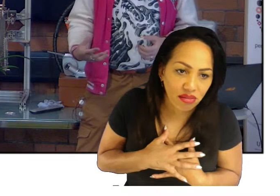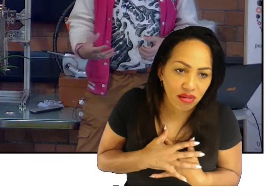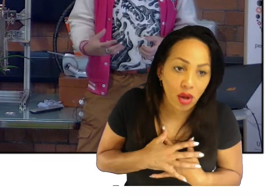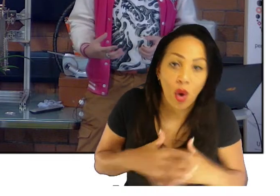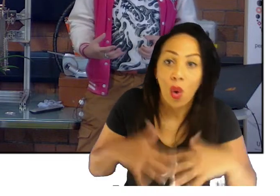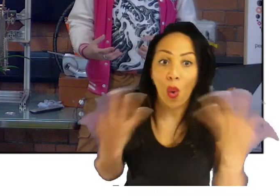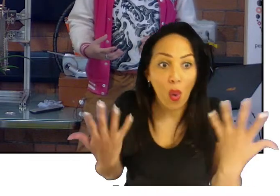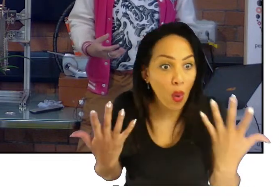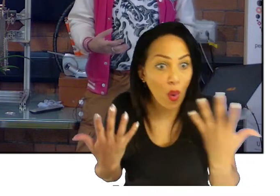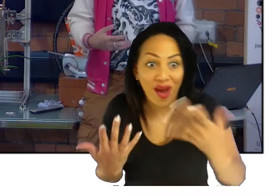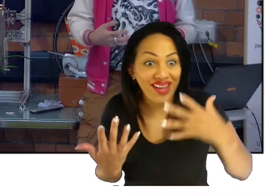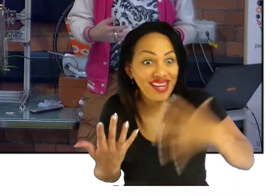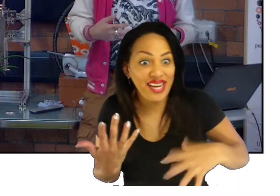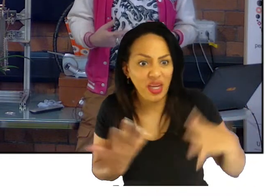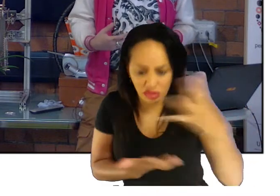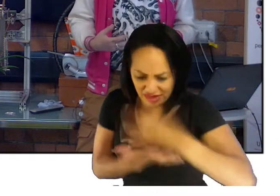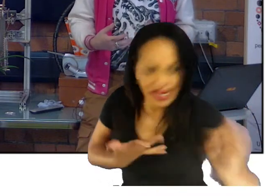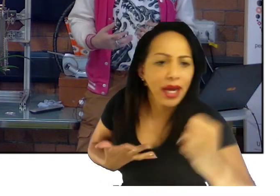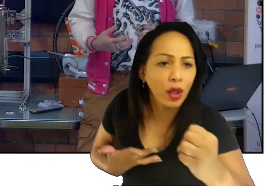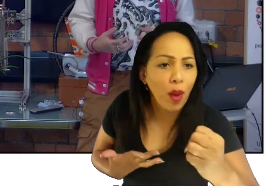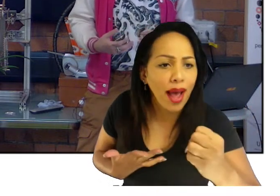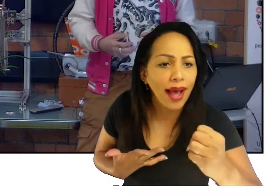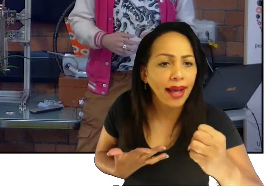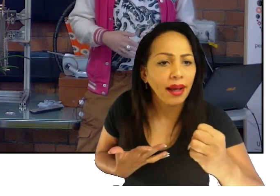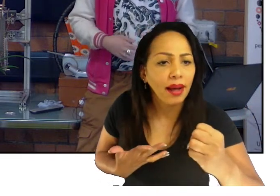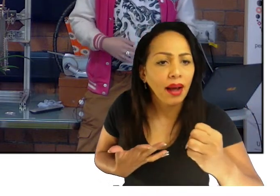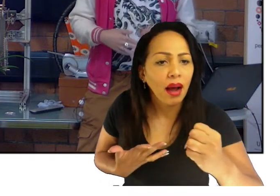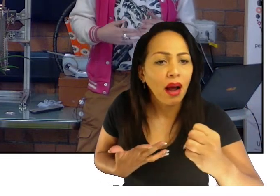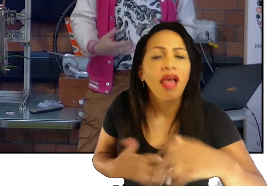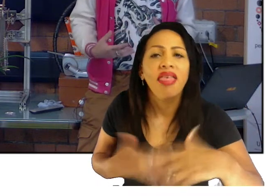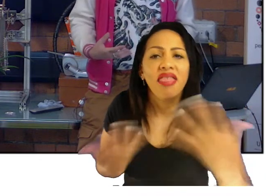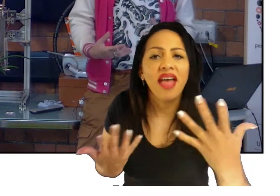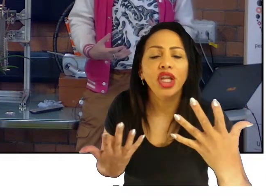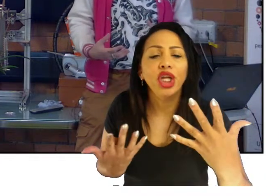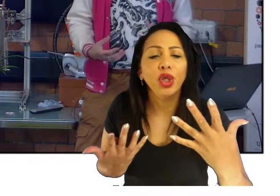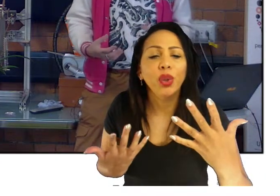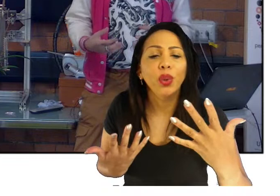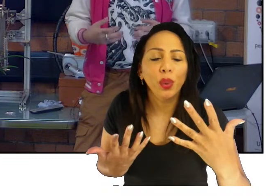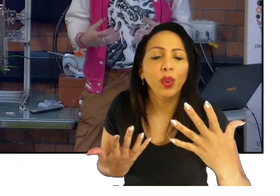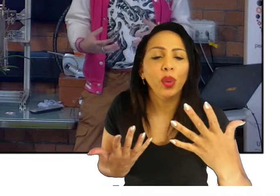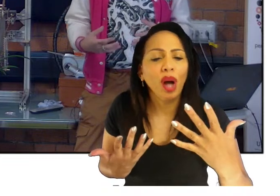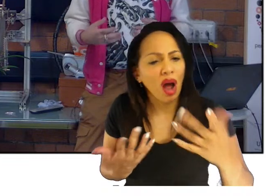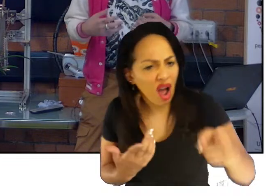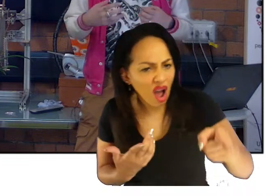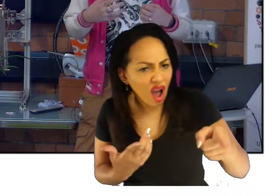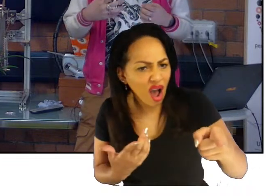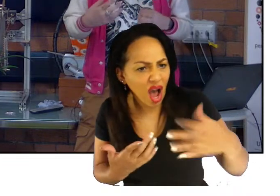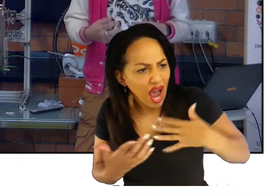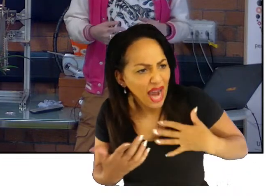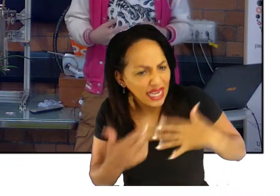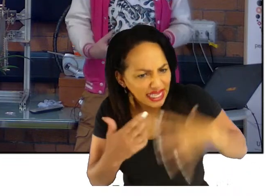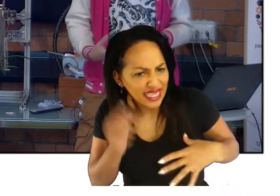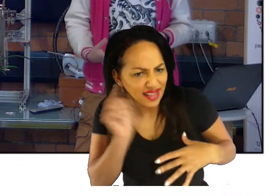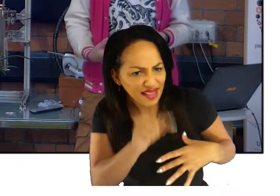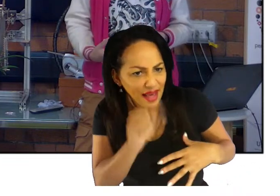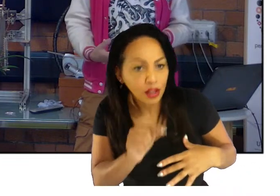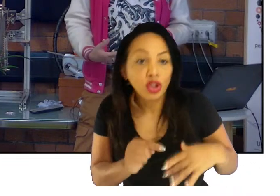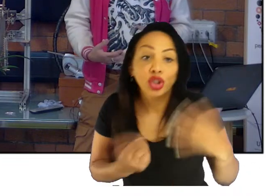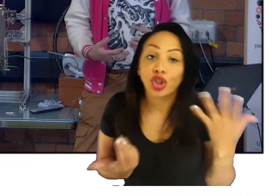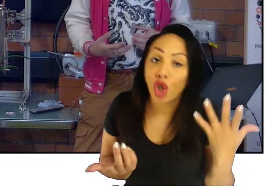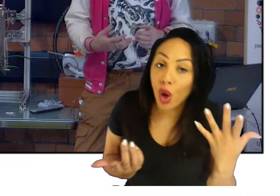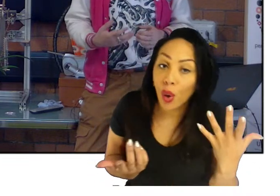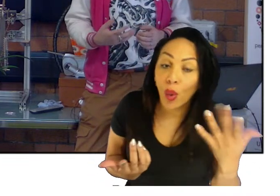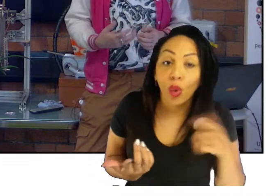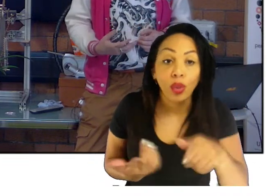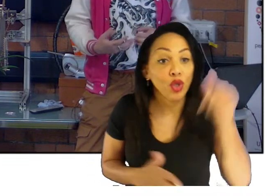you. And so accepting that when you start working in the arts, you won't have all of the